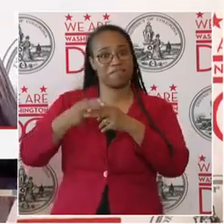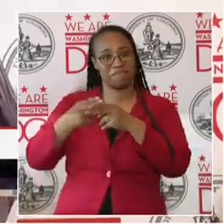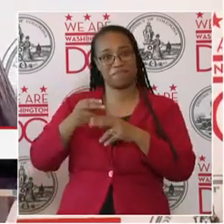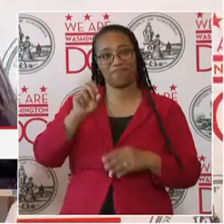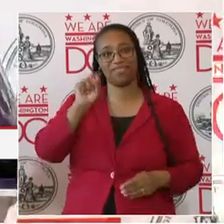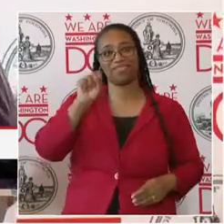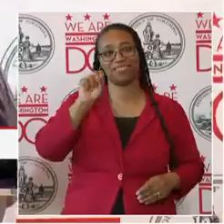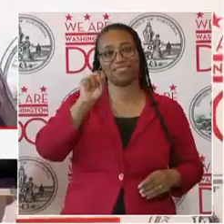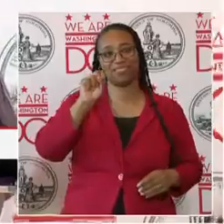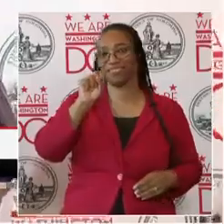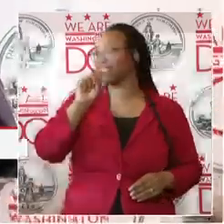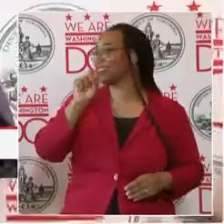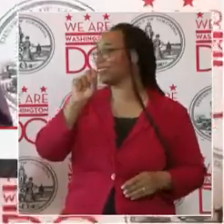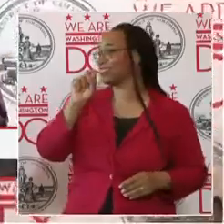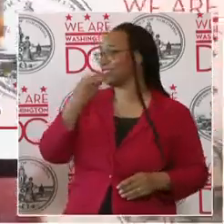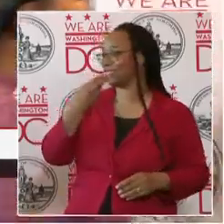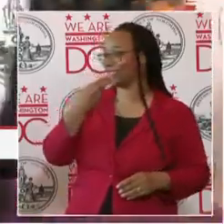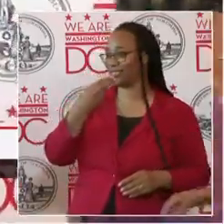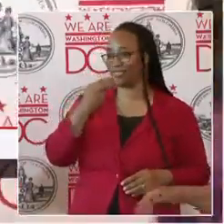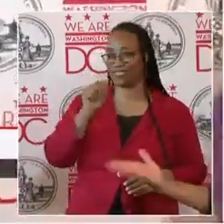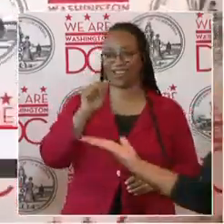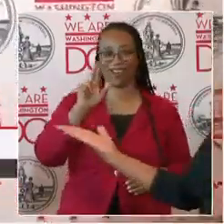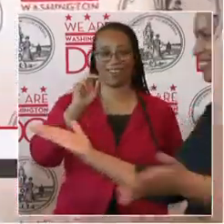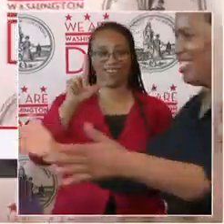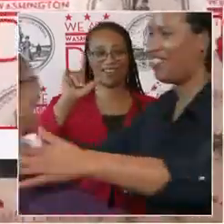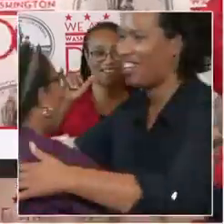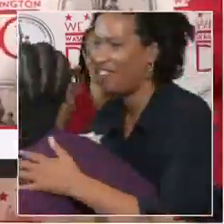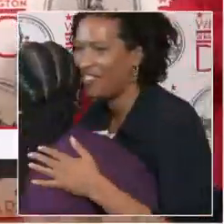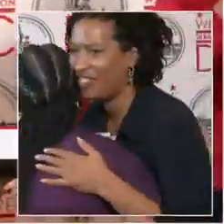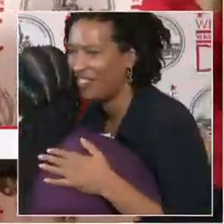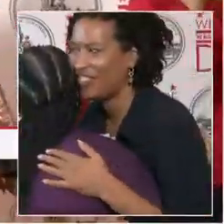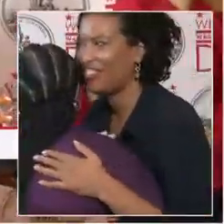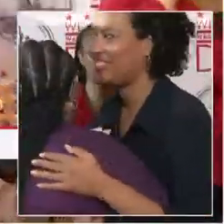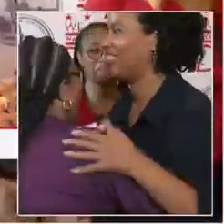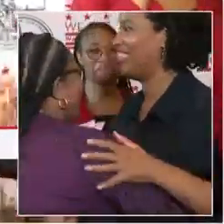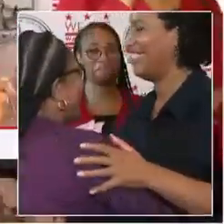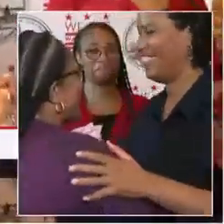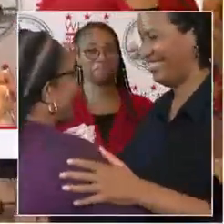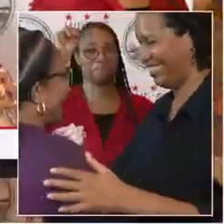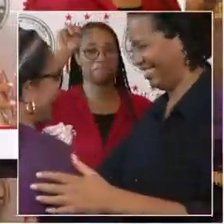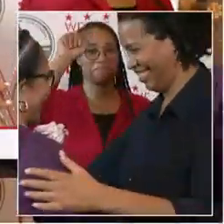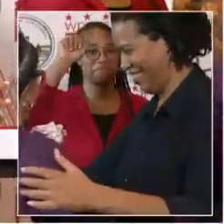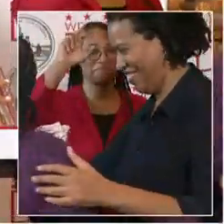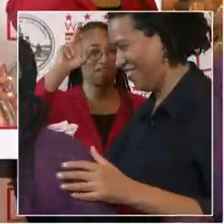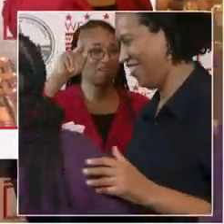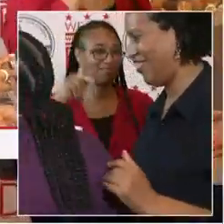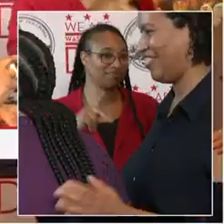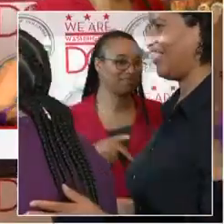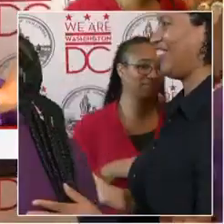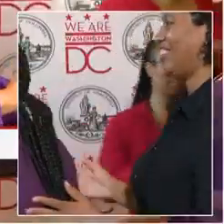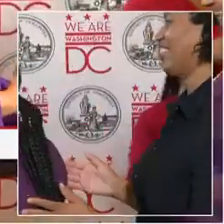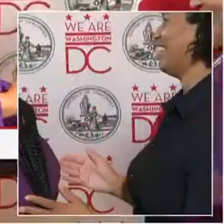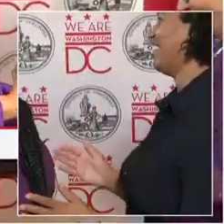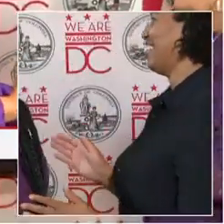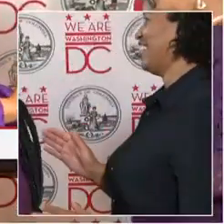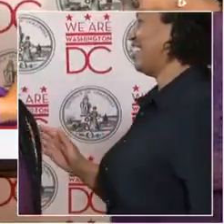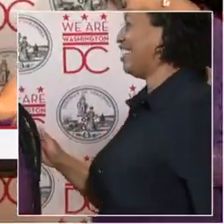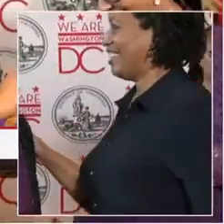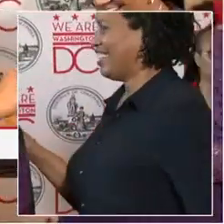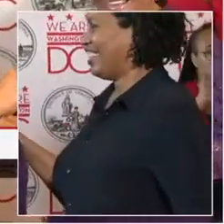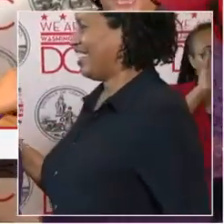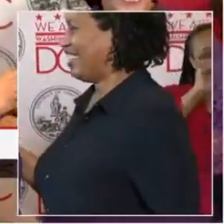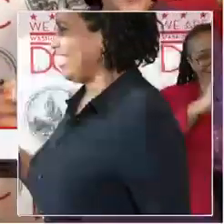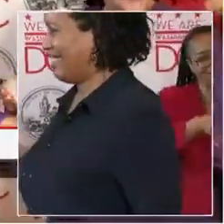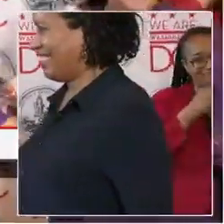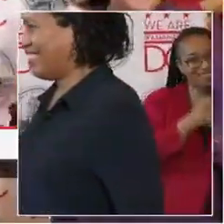Miss Mack is a native Washingtonian and has been a resident of Riggs Park for over 25 years.